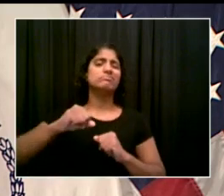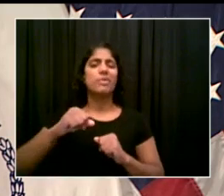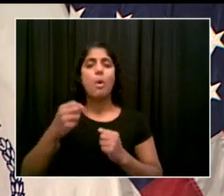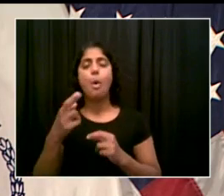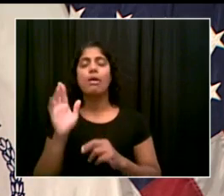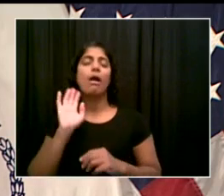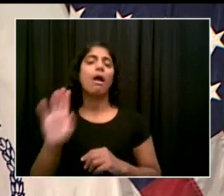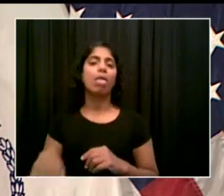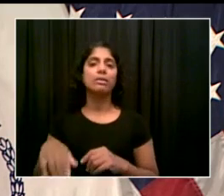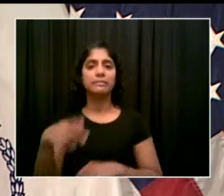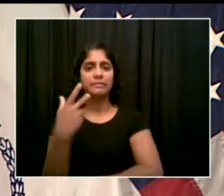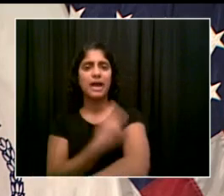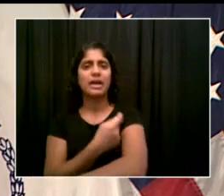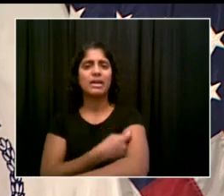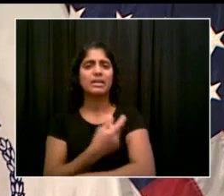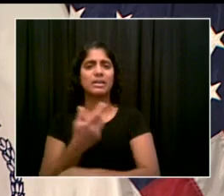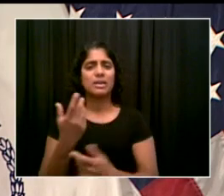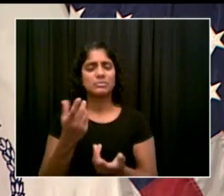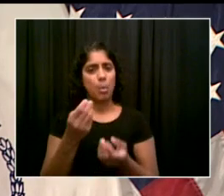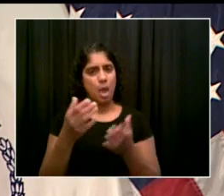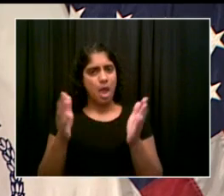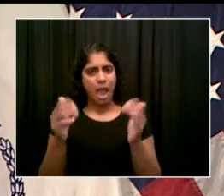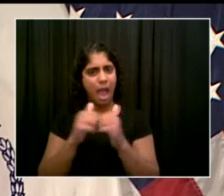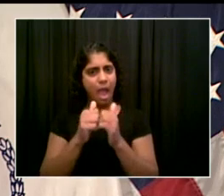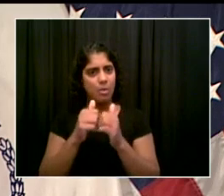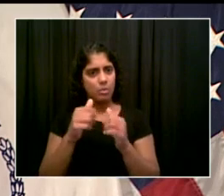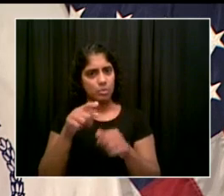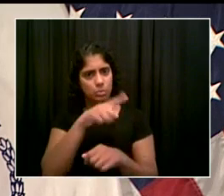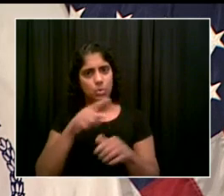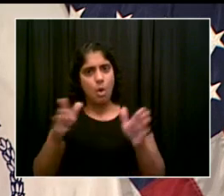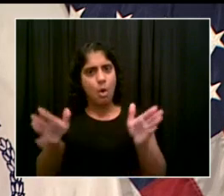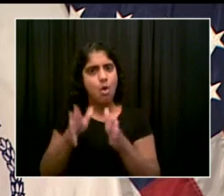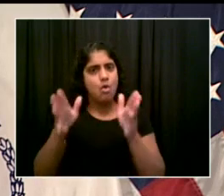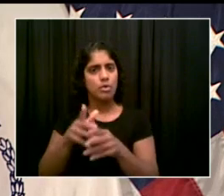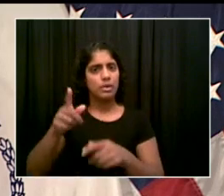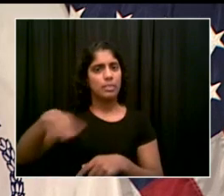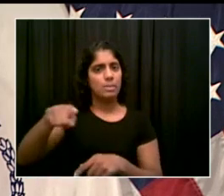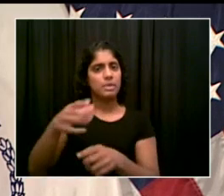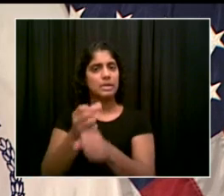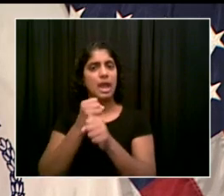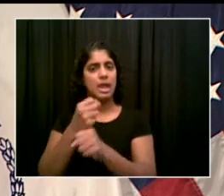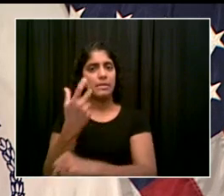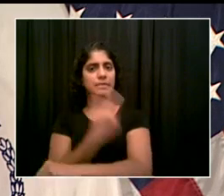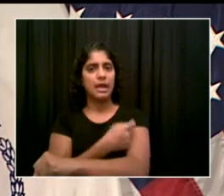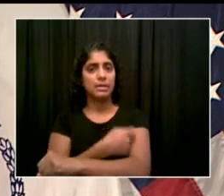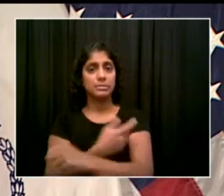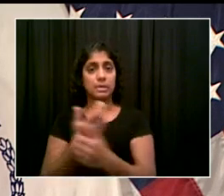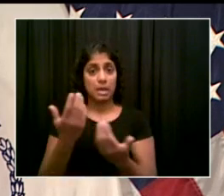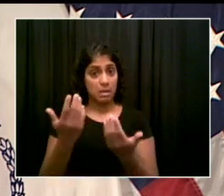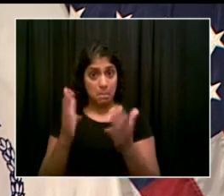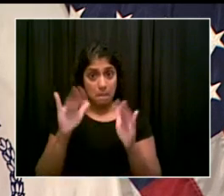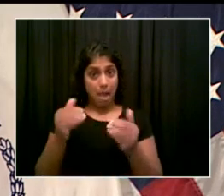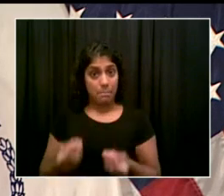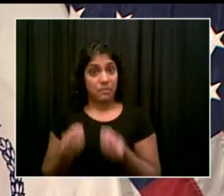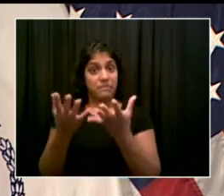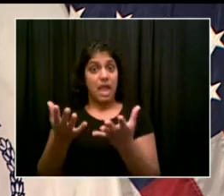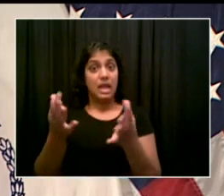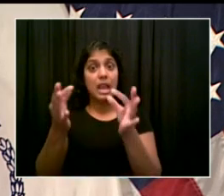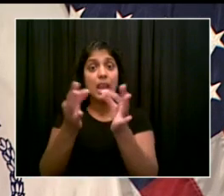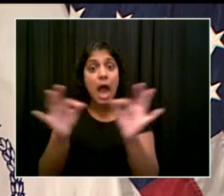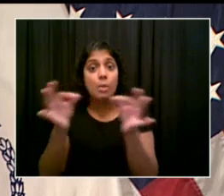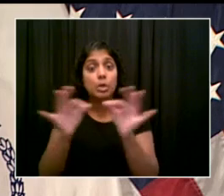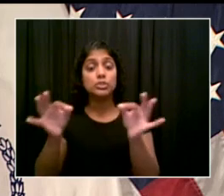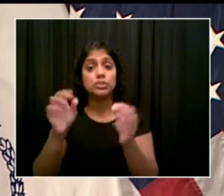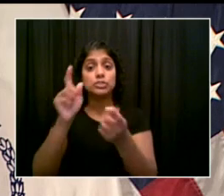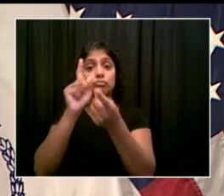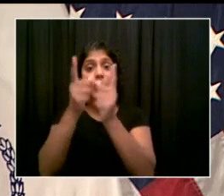yes. I know Dr. Choksi and Dr. Katz are both passionate on this topic, and this is what they've done from the very